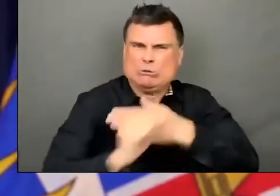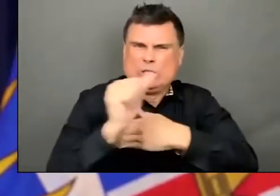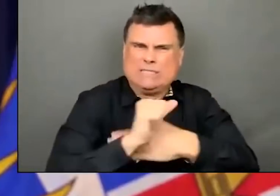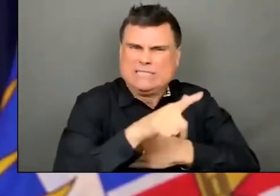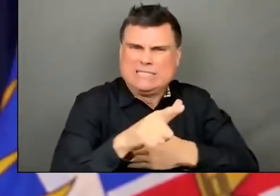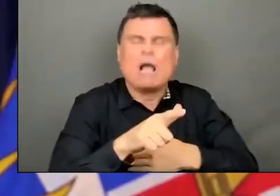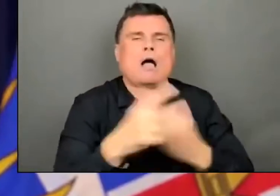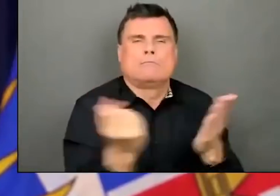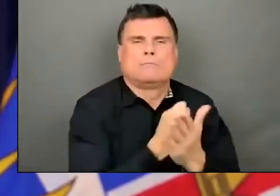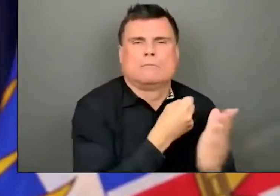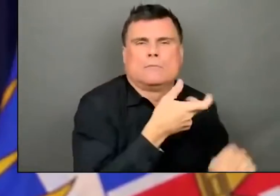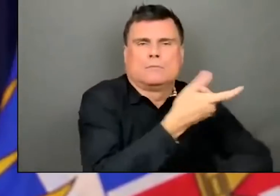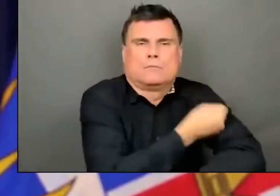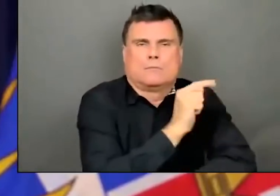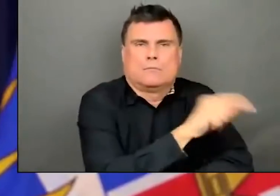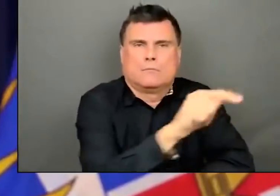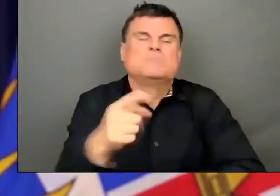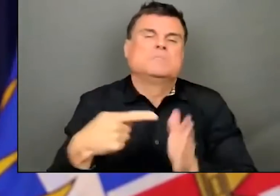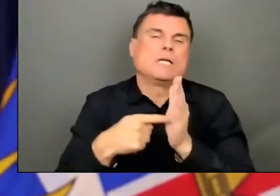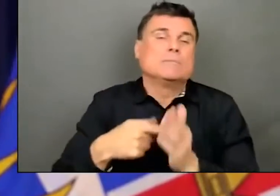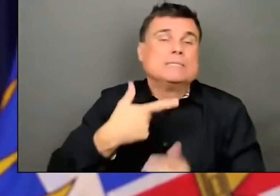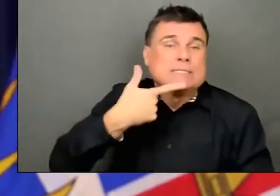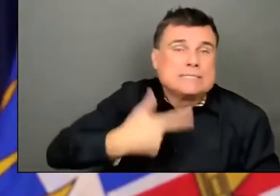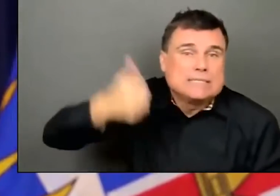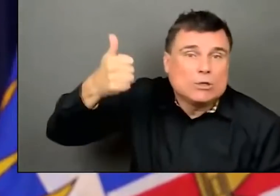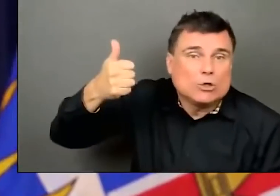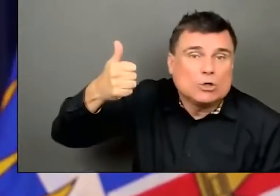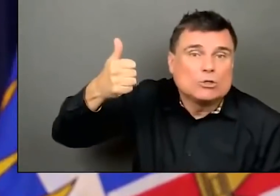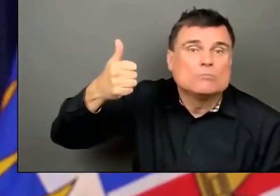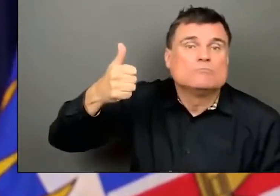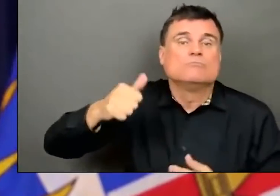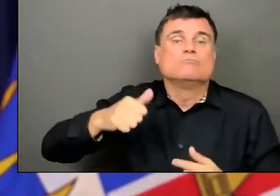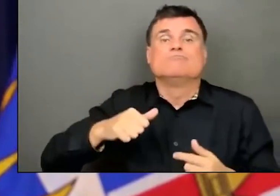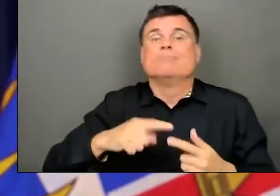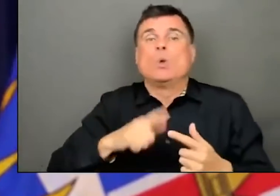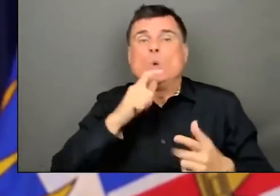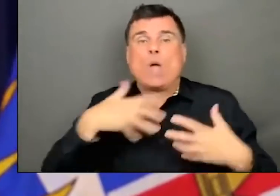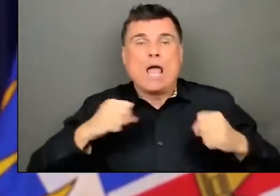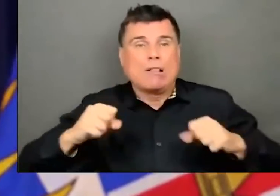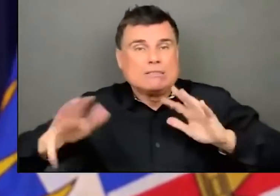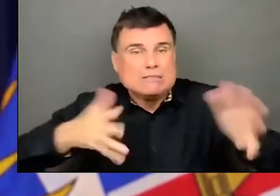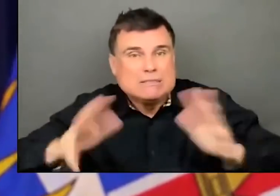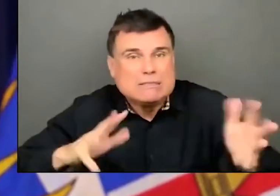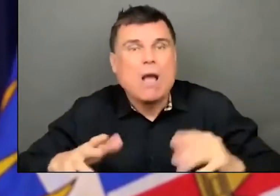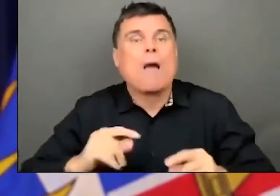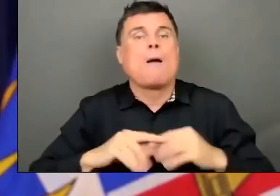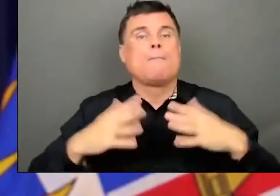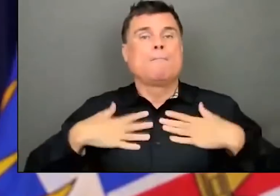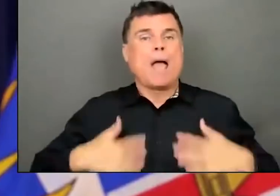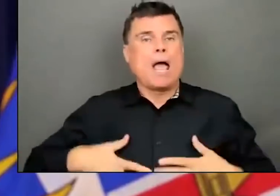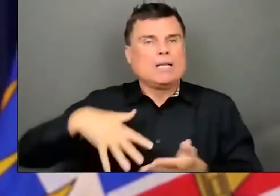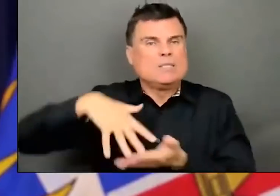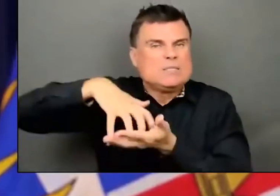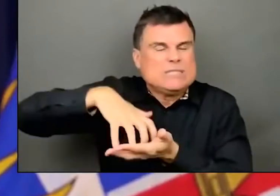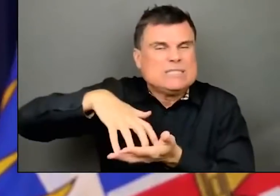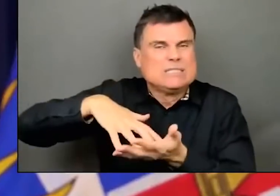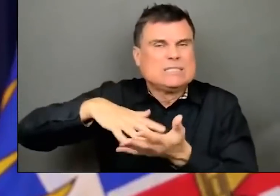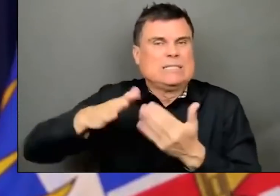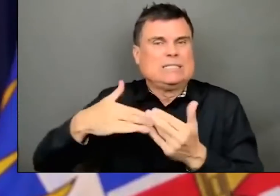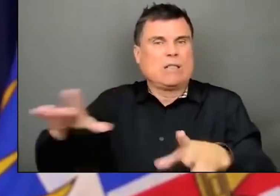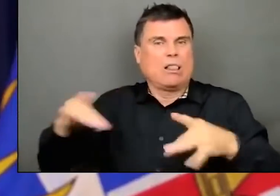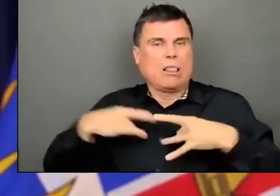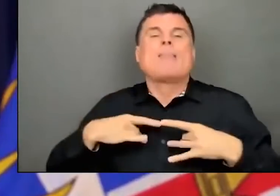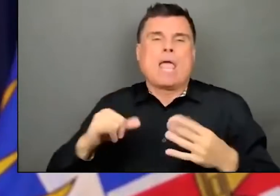have compromised immune systems. And the data has also shown, as we've presented, that individuals who received